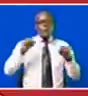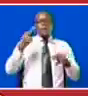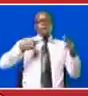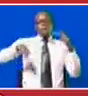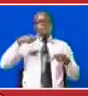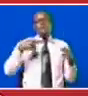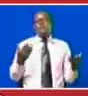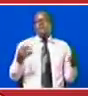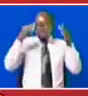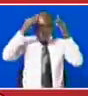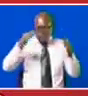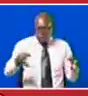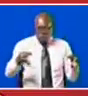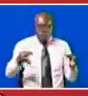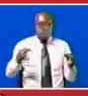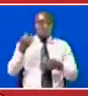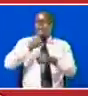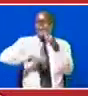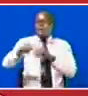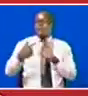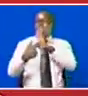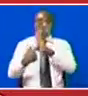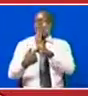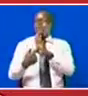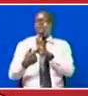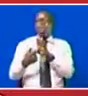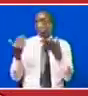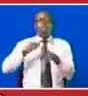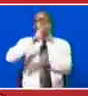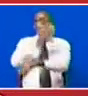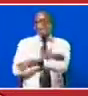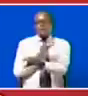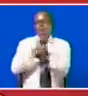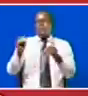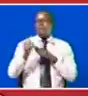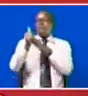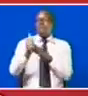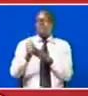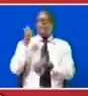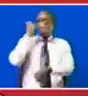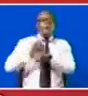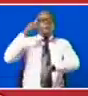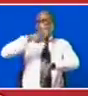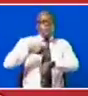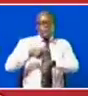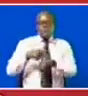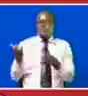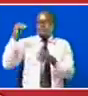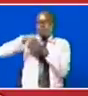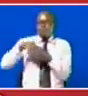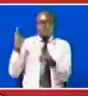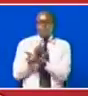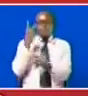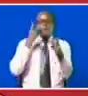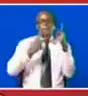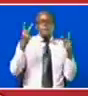the plenary decision. Their action demonstrated lack of capacity to lead in difficult times and accommodate divergent